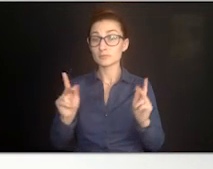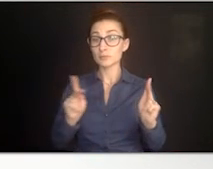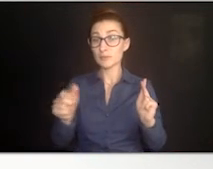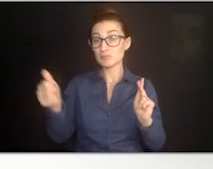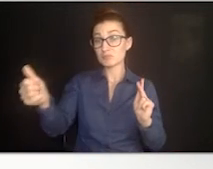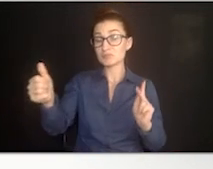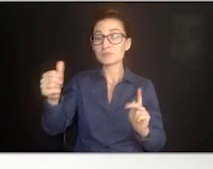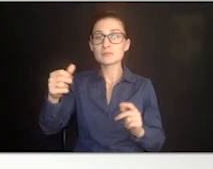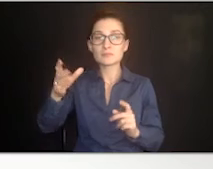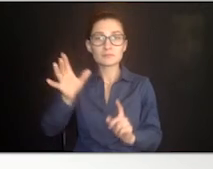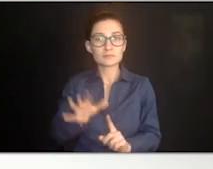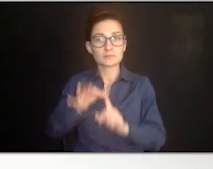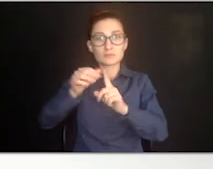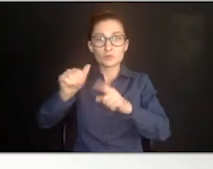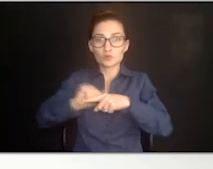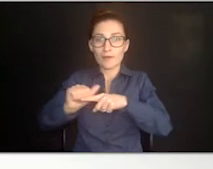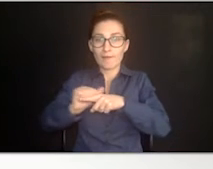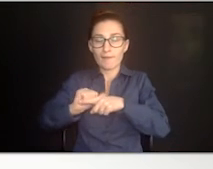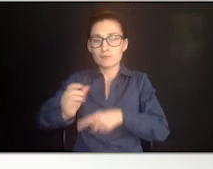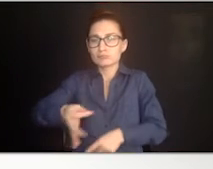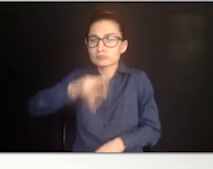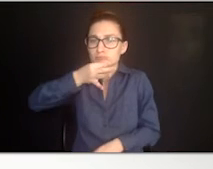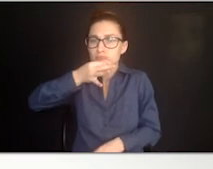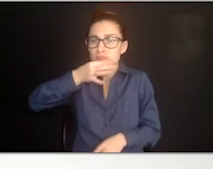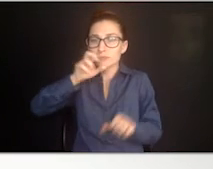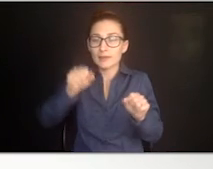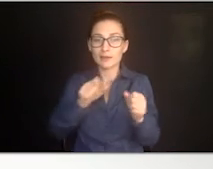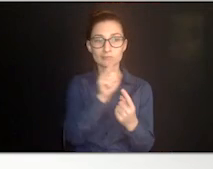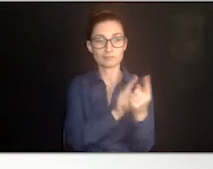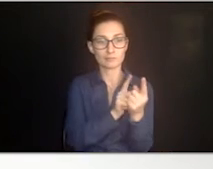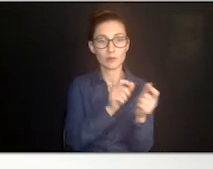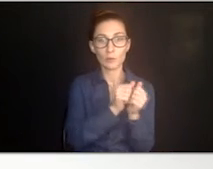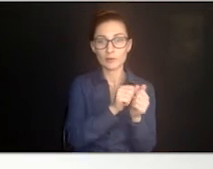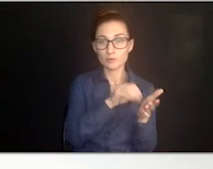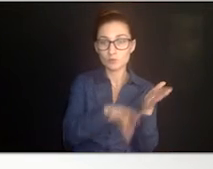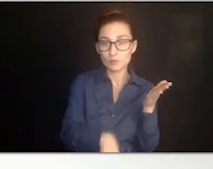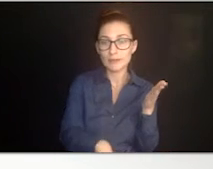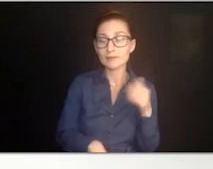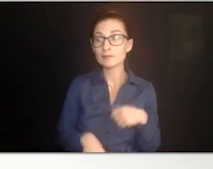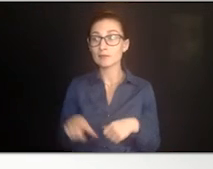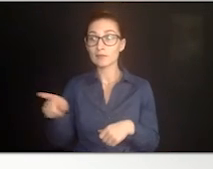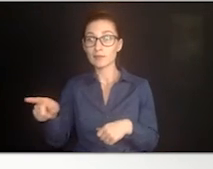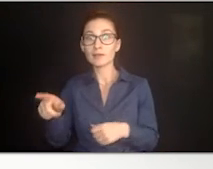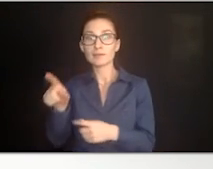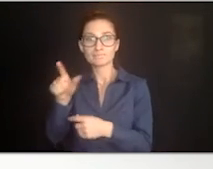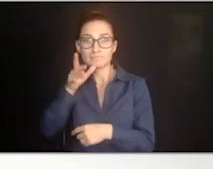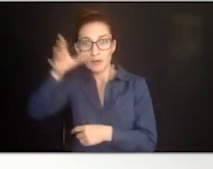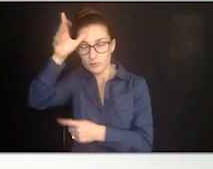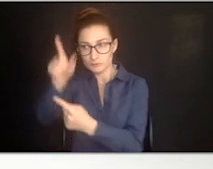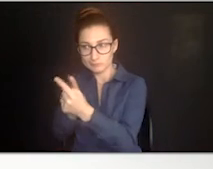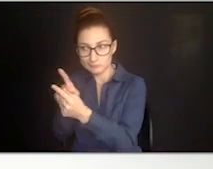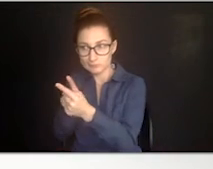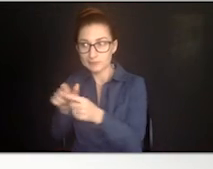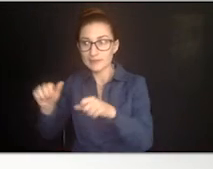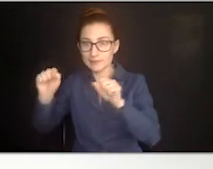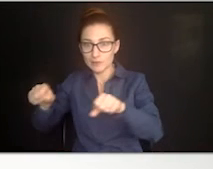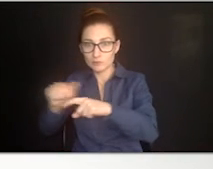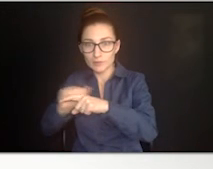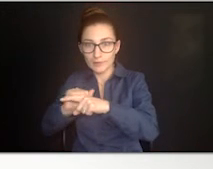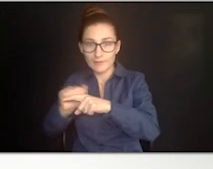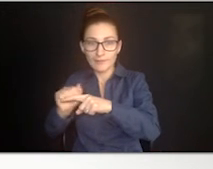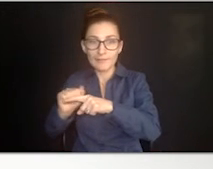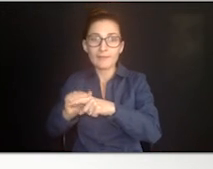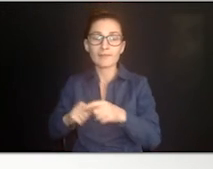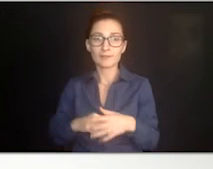specially trained to work with your student on that and work with you on that. They are called orientation and mobility specialists. That is their